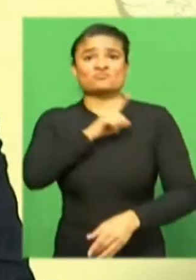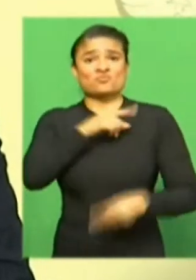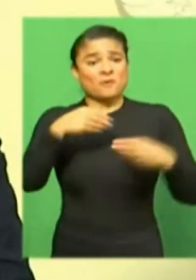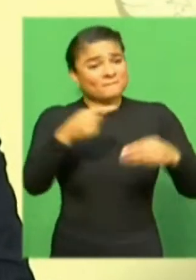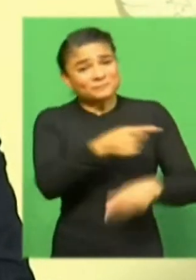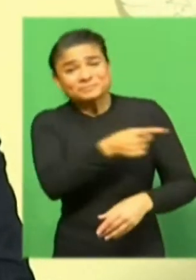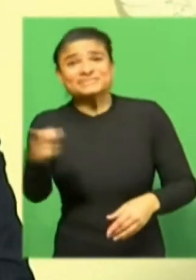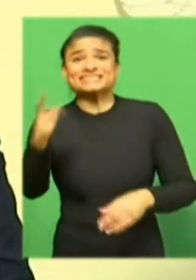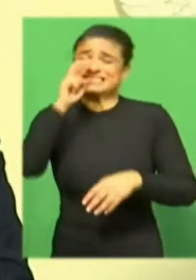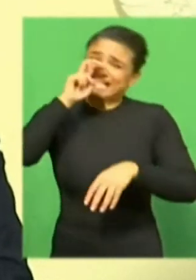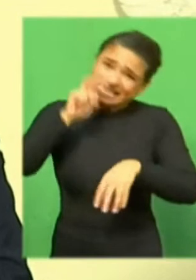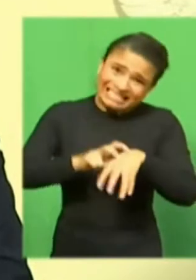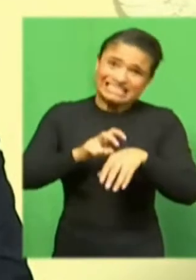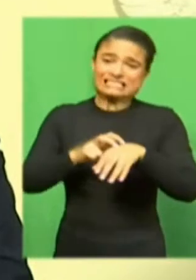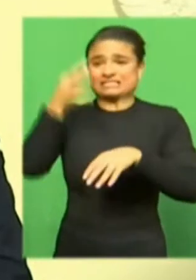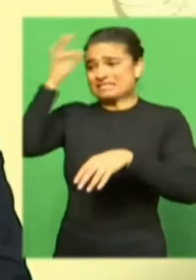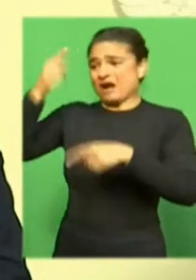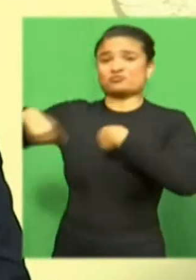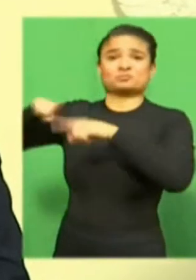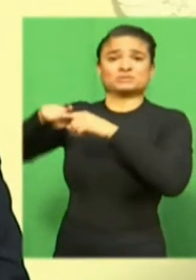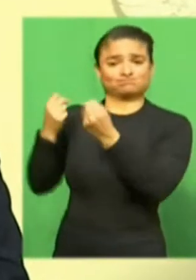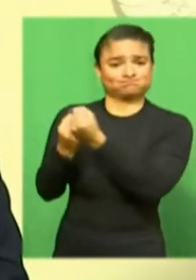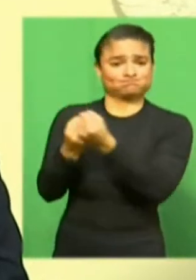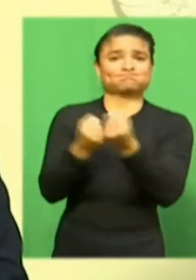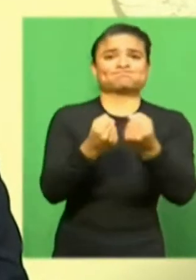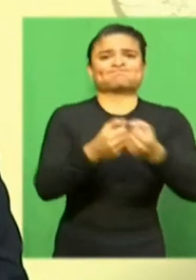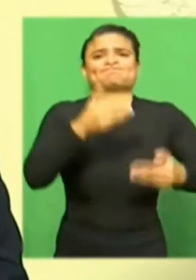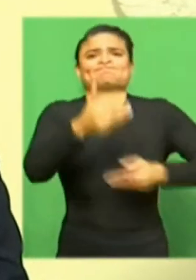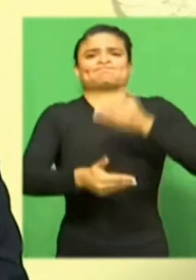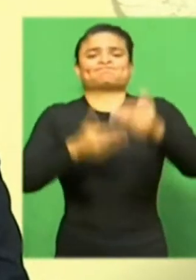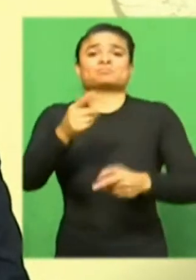without compromising our fiscal sustainability.